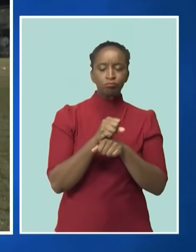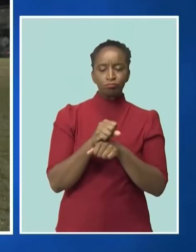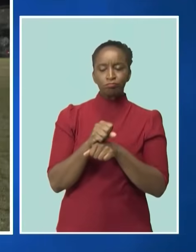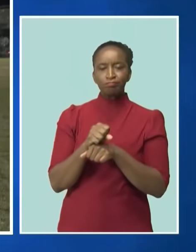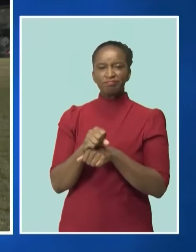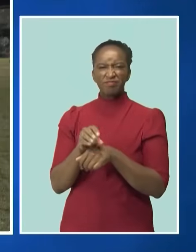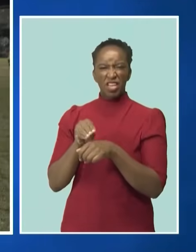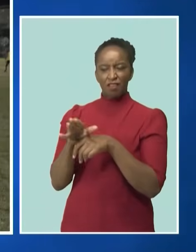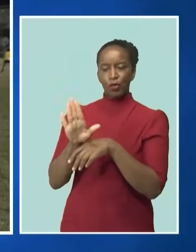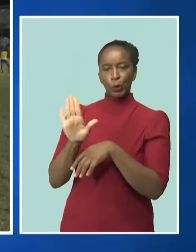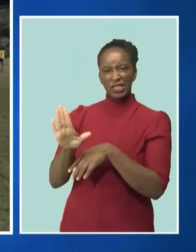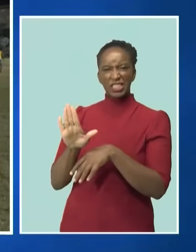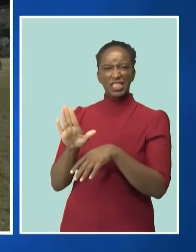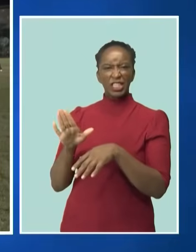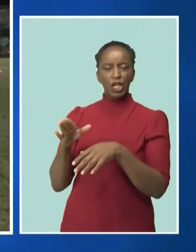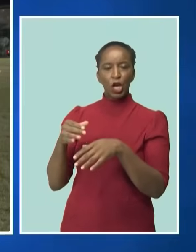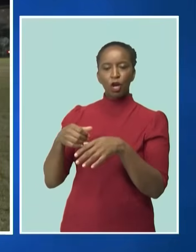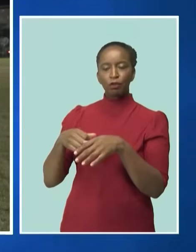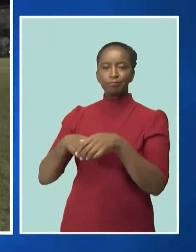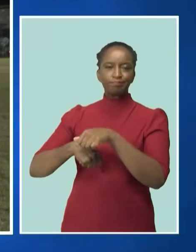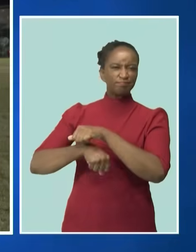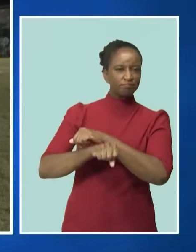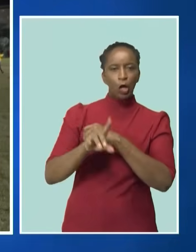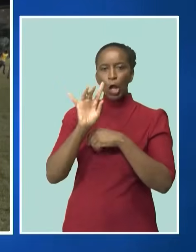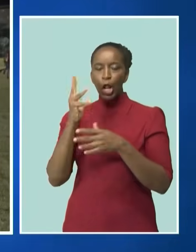We bring an attacking style,